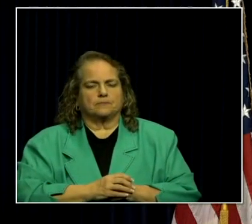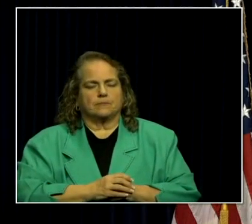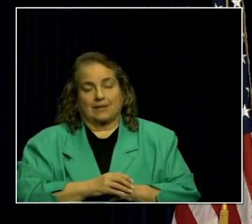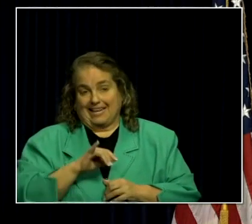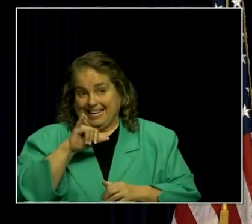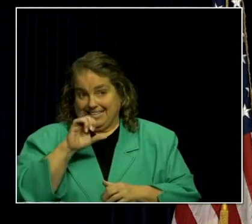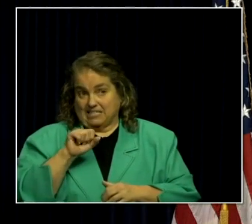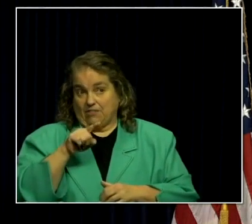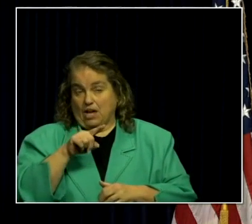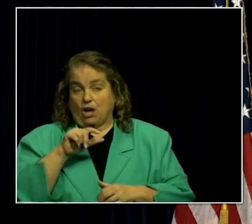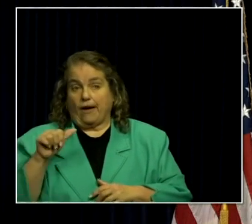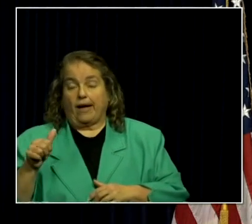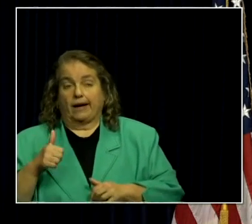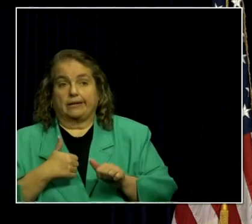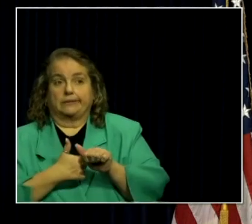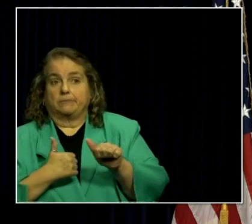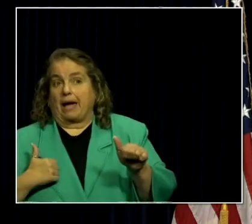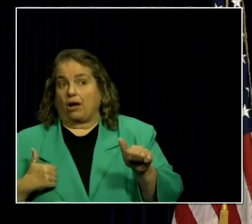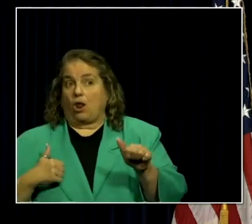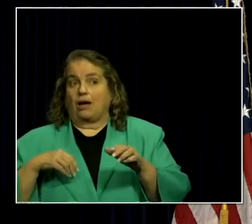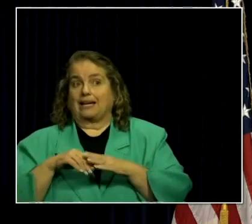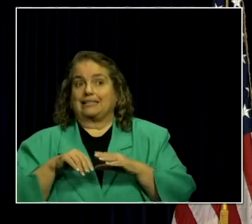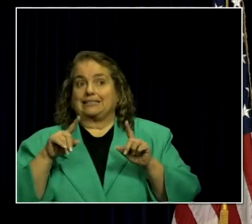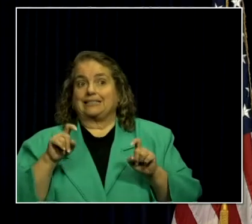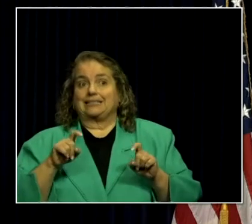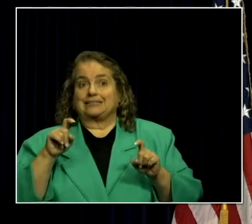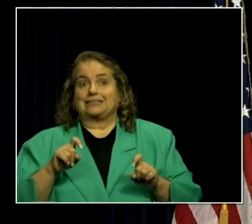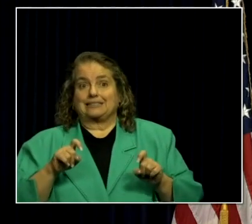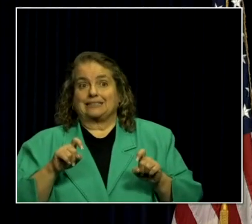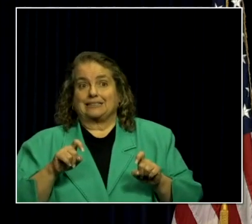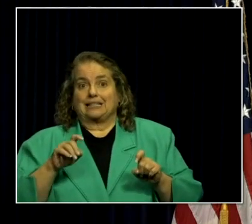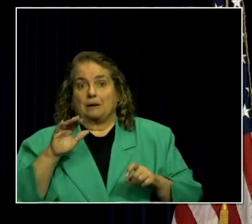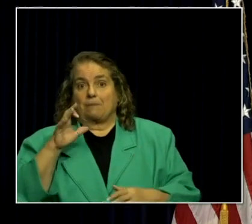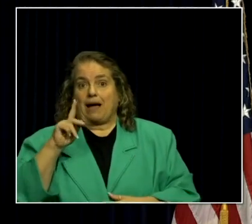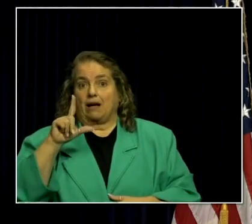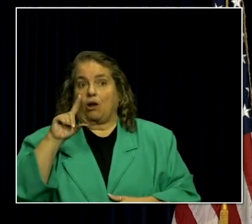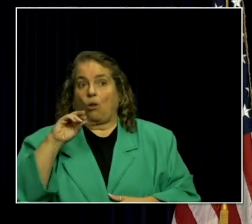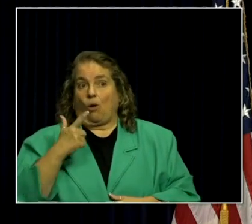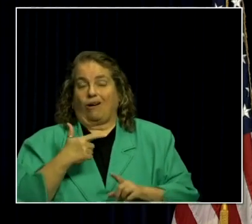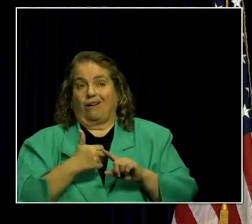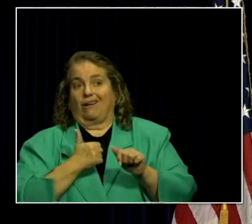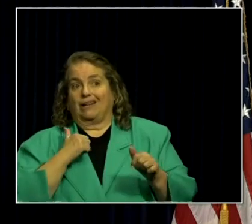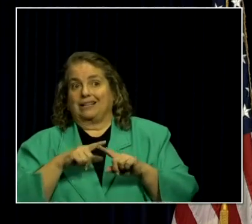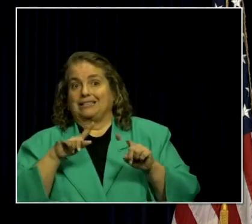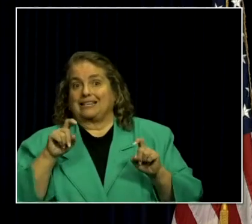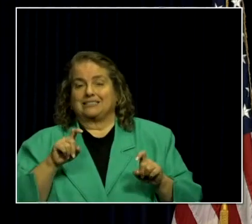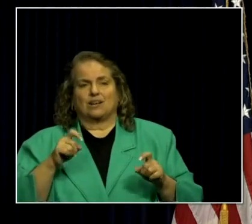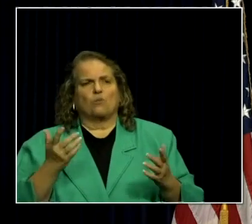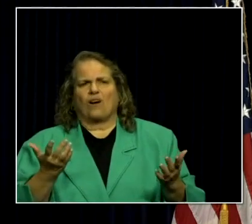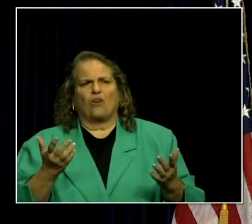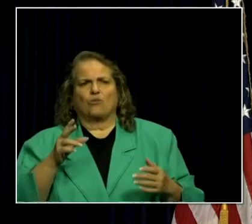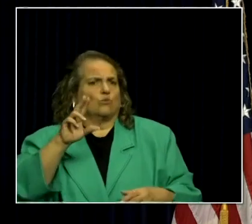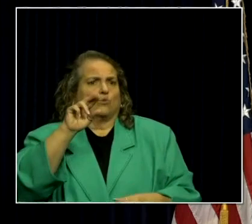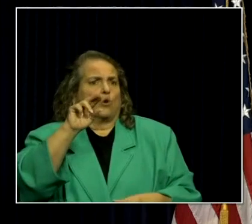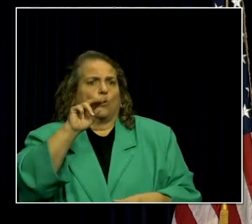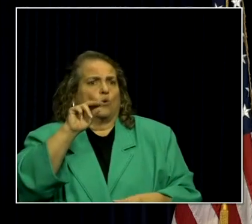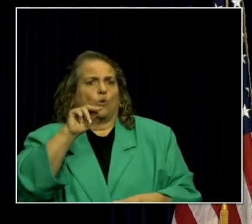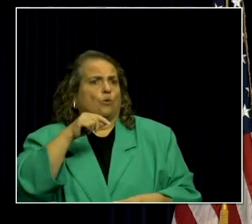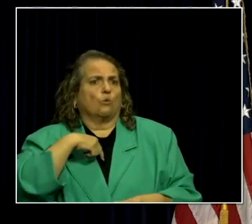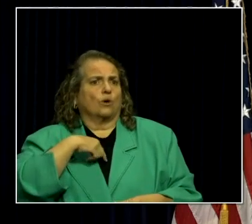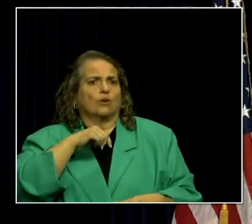Is there a backlog in testing? Well, the answer to that is, in many ways, no, we are not